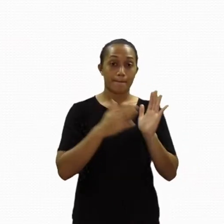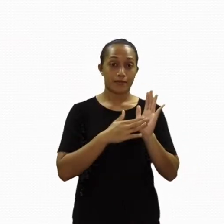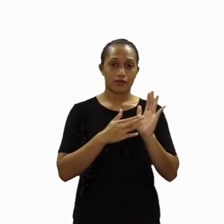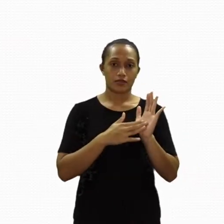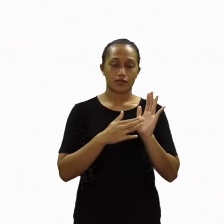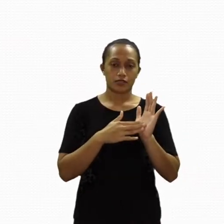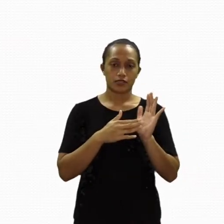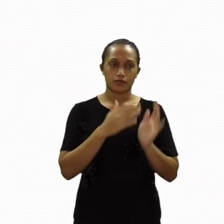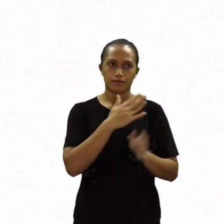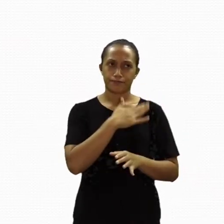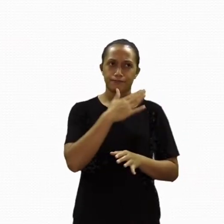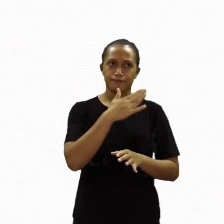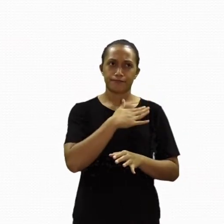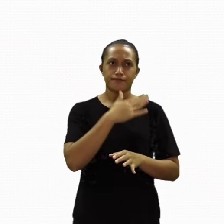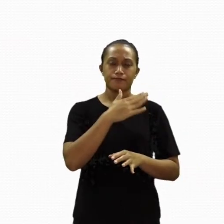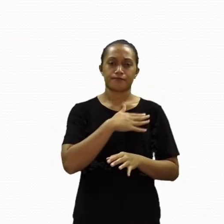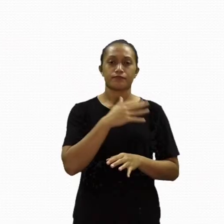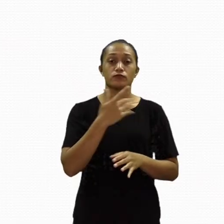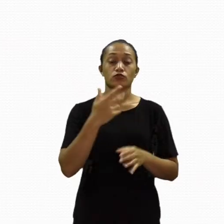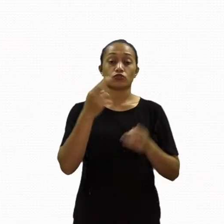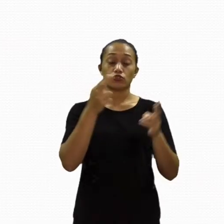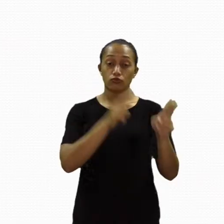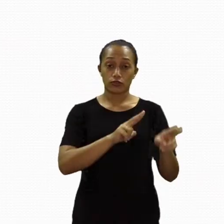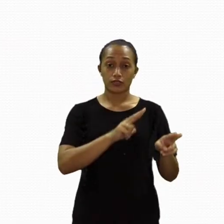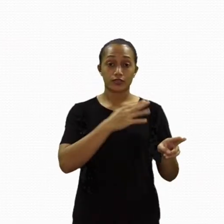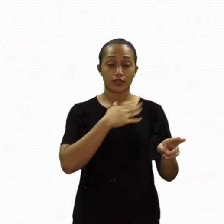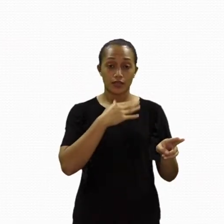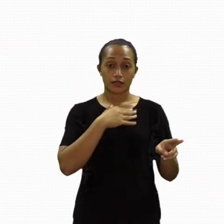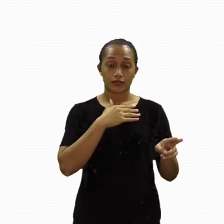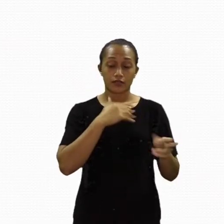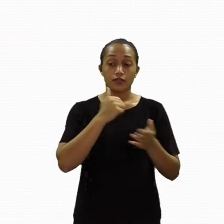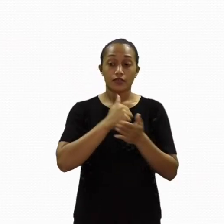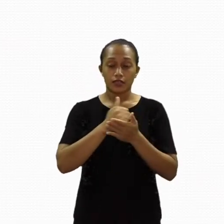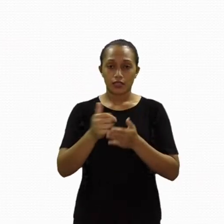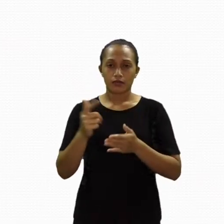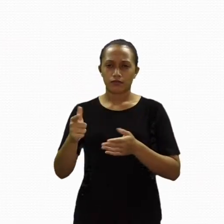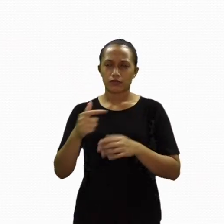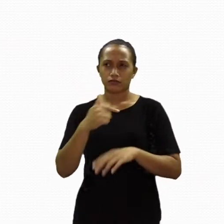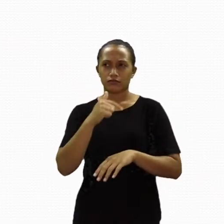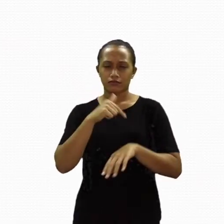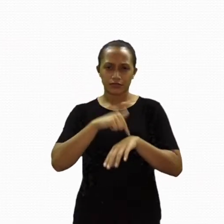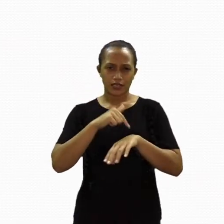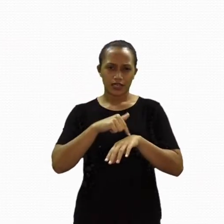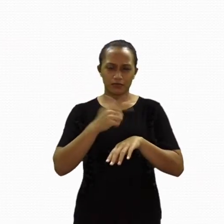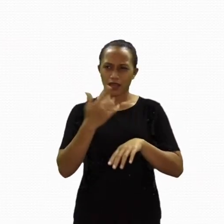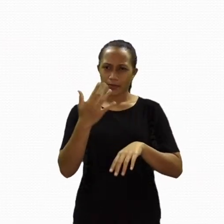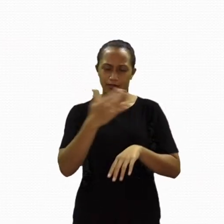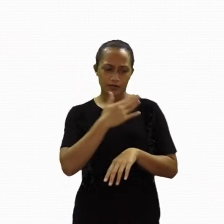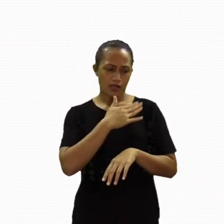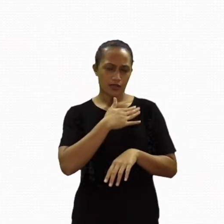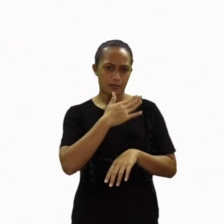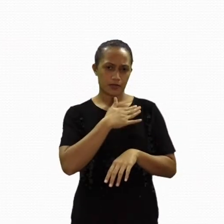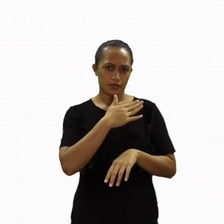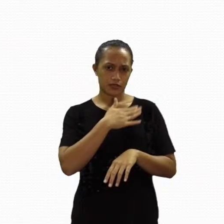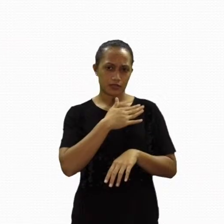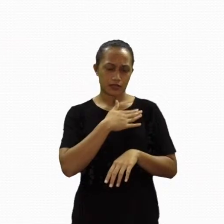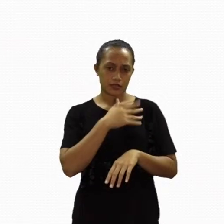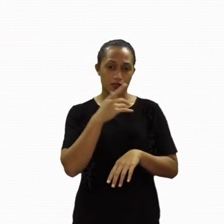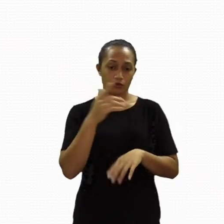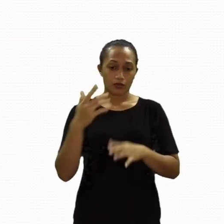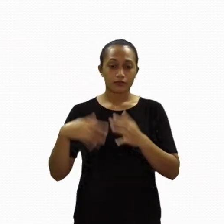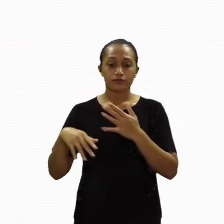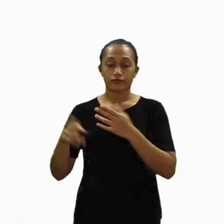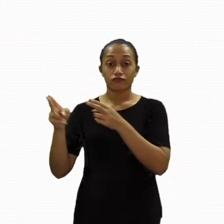complete rest. Your resting heart rate is the number of times your heart beats per minute while at